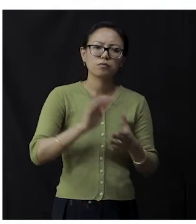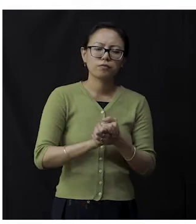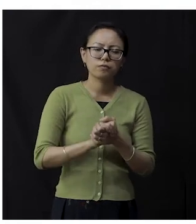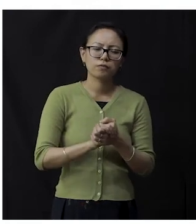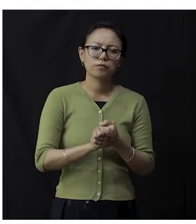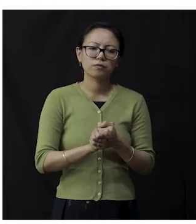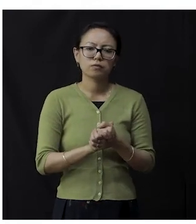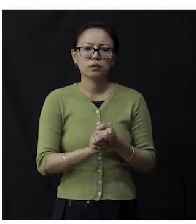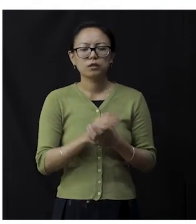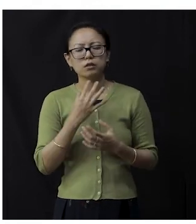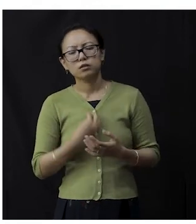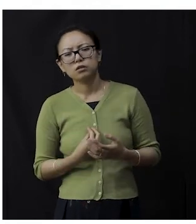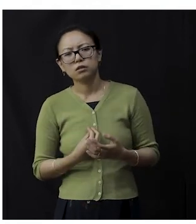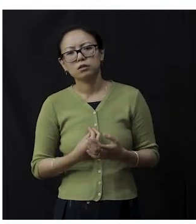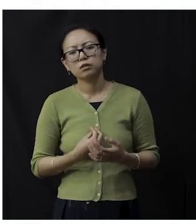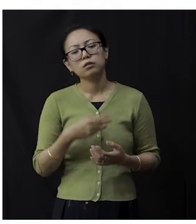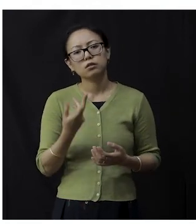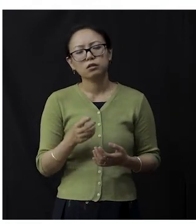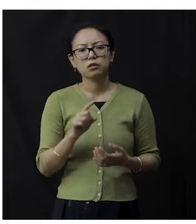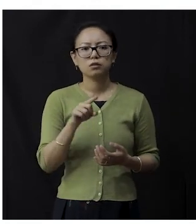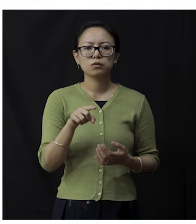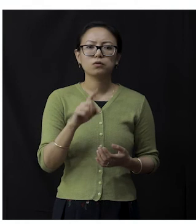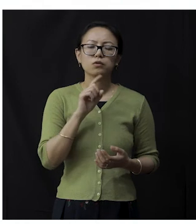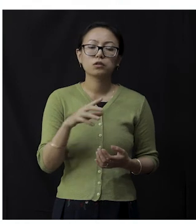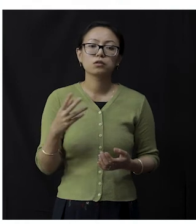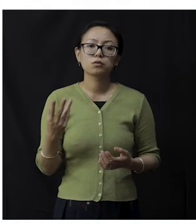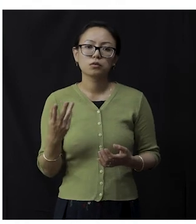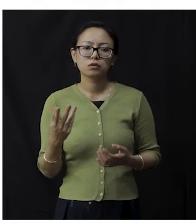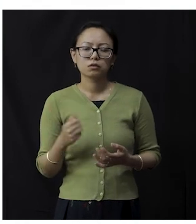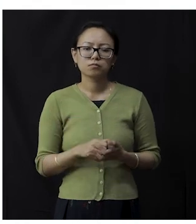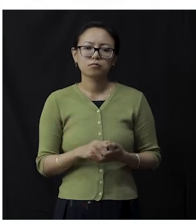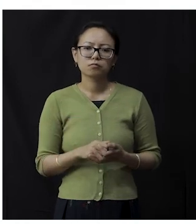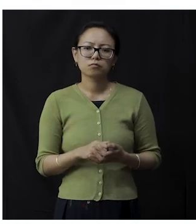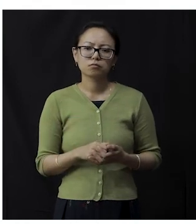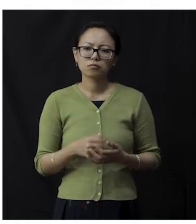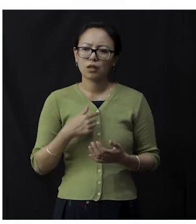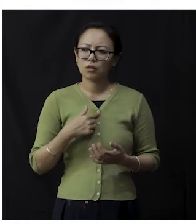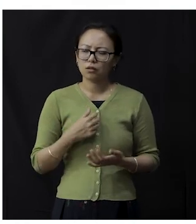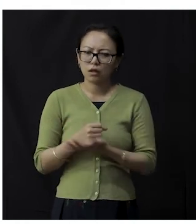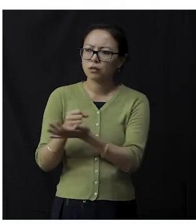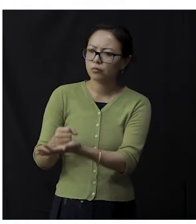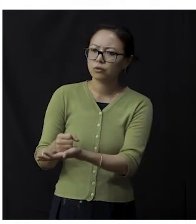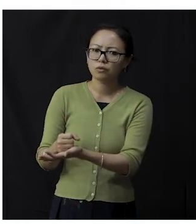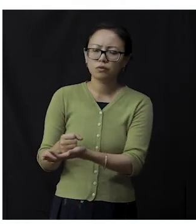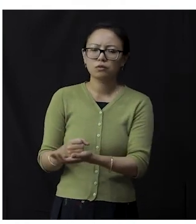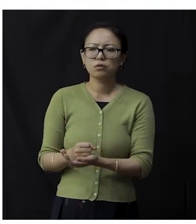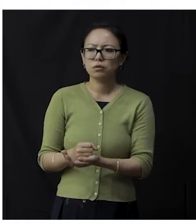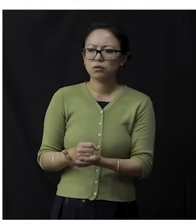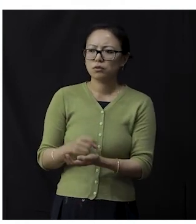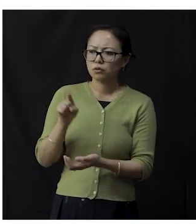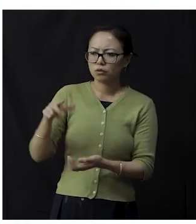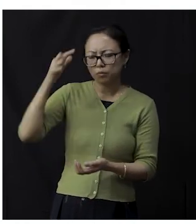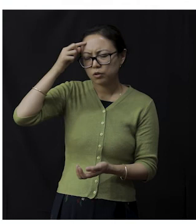that I can do for you? How can I help you? So, do continuously ask if there is something wrong with